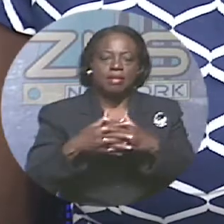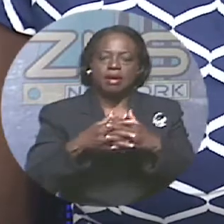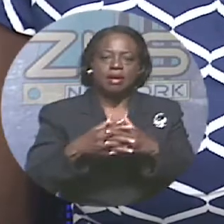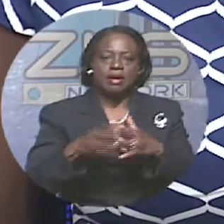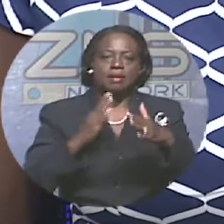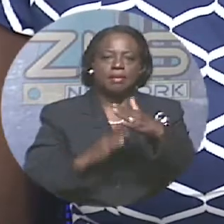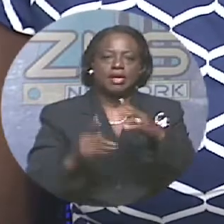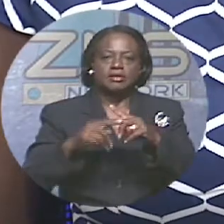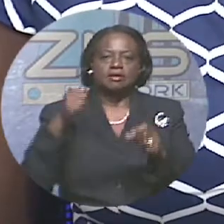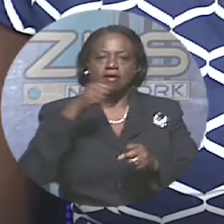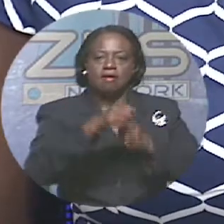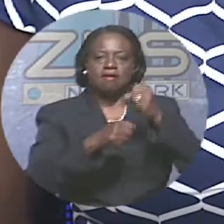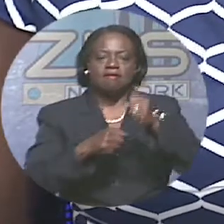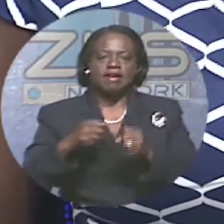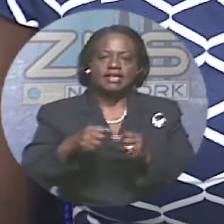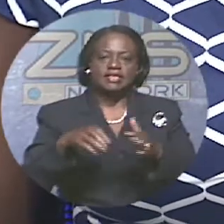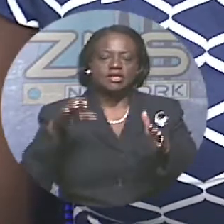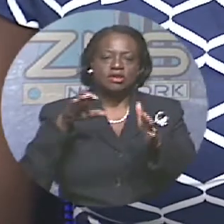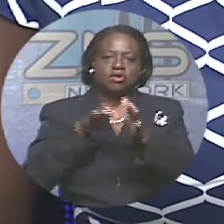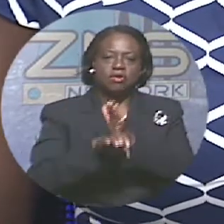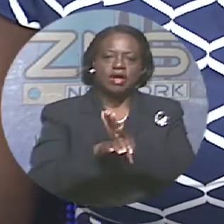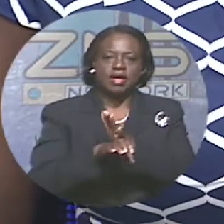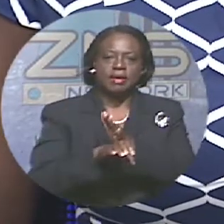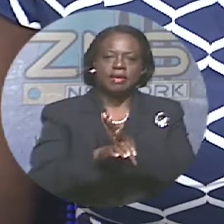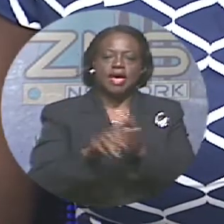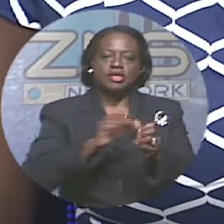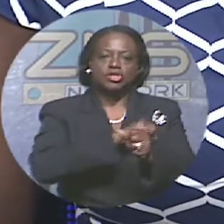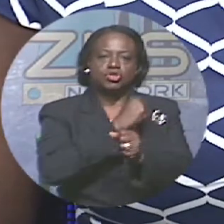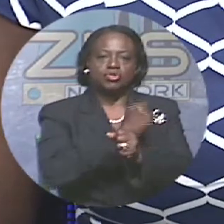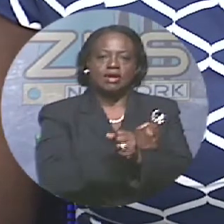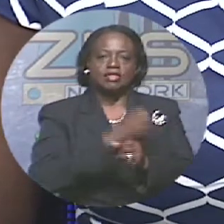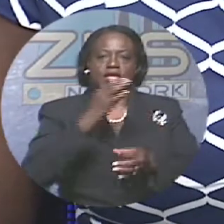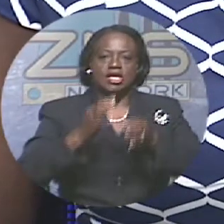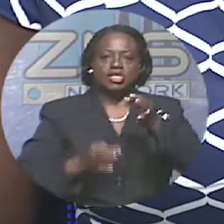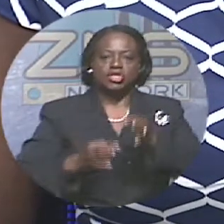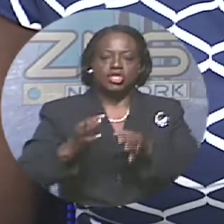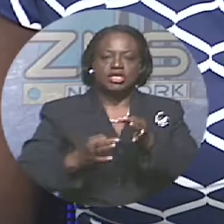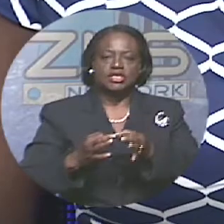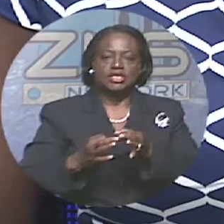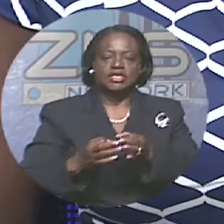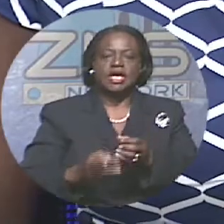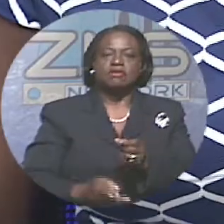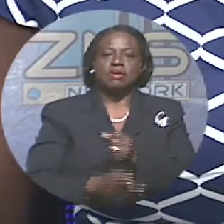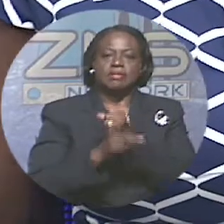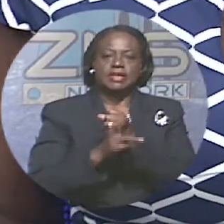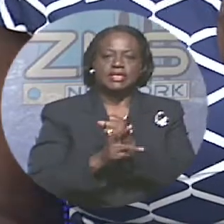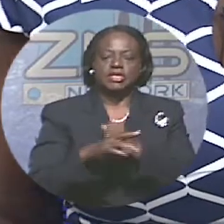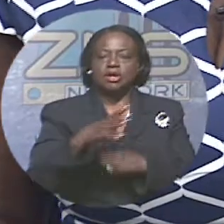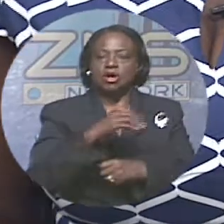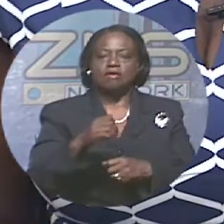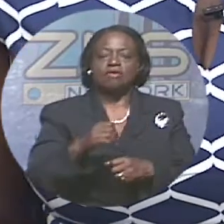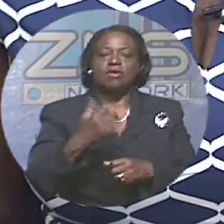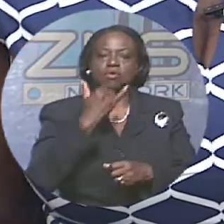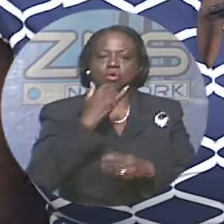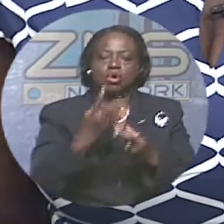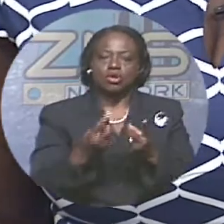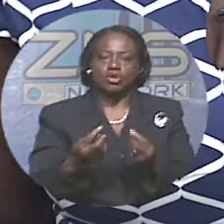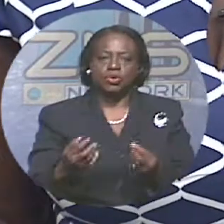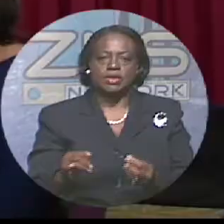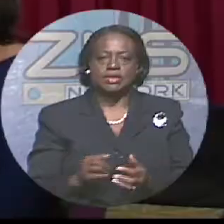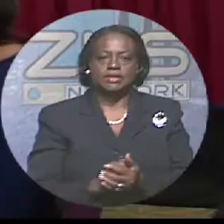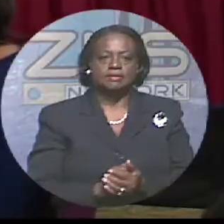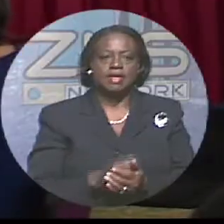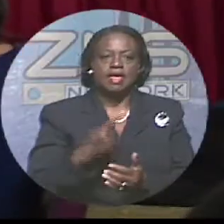including crime prevention, youth employment, and strengthening the justice and rehabilitation of offenders. LaDon Davis has more.